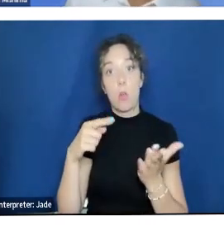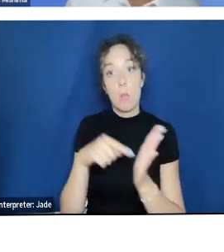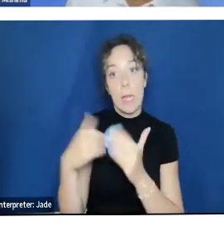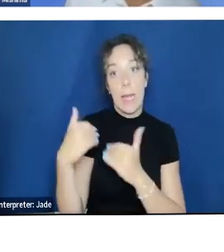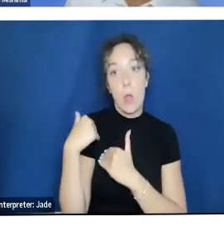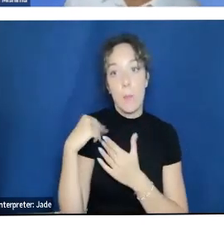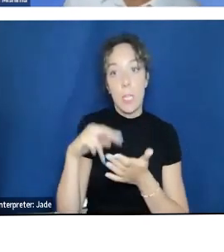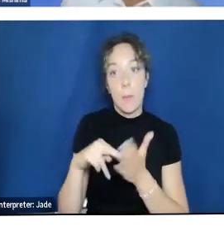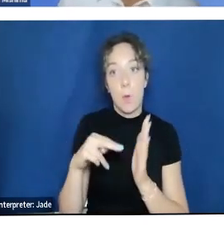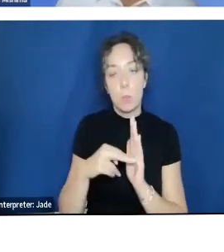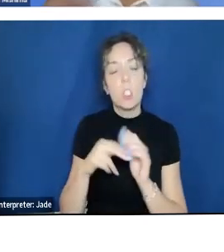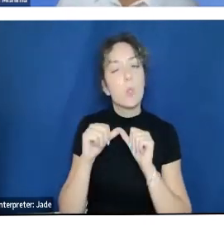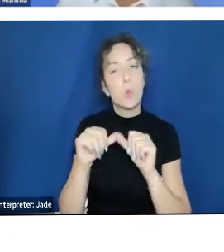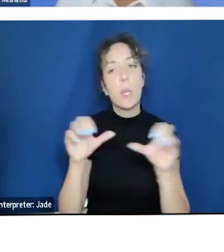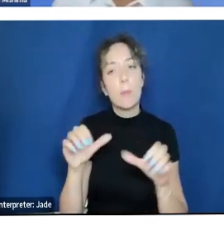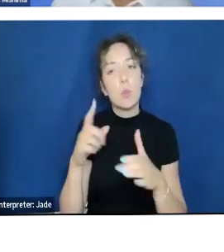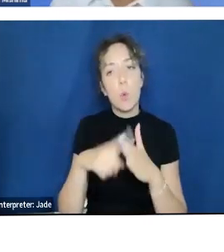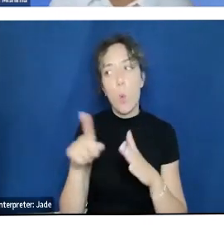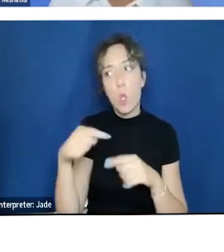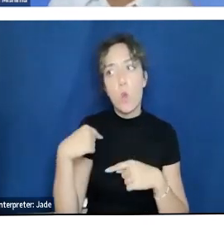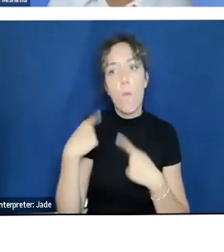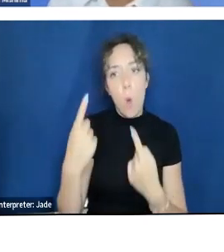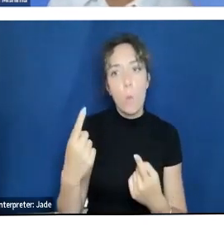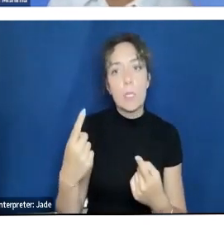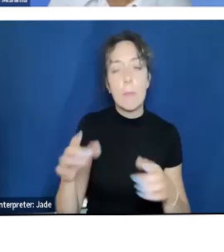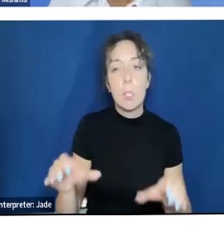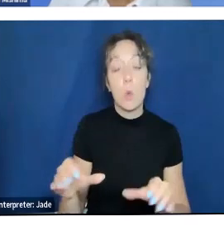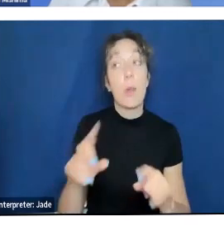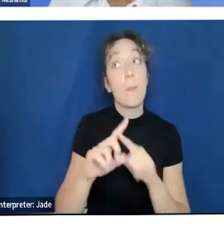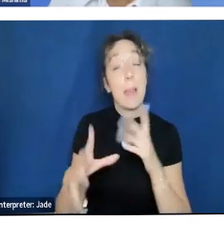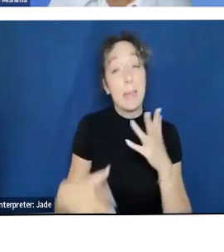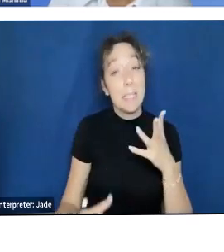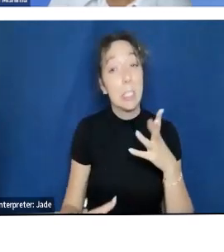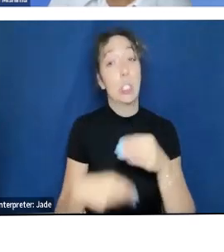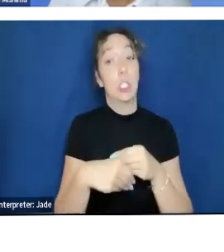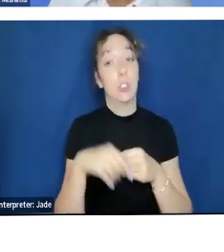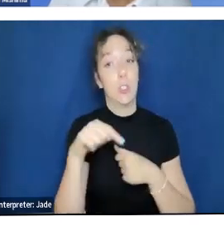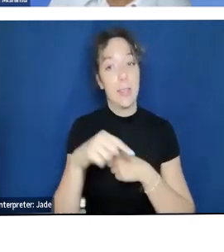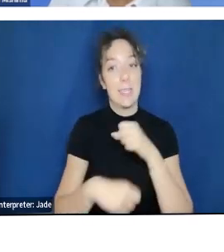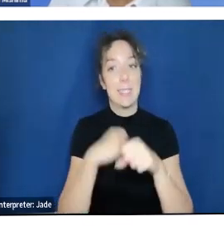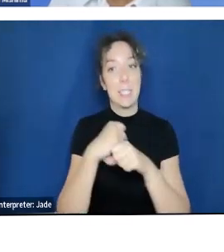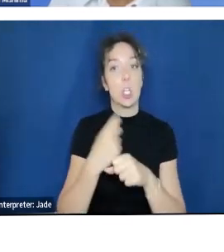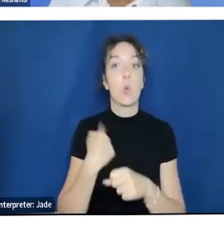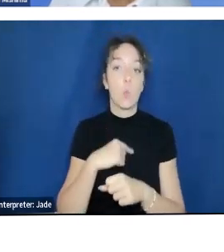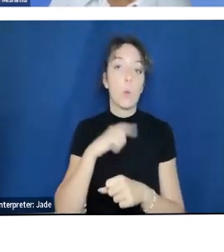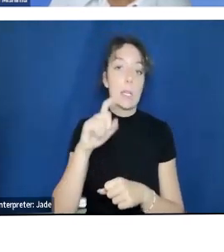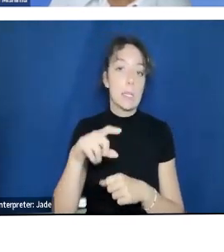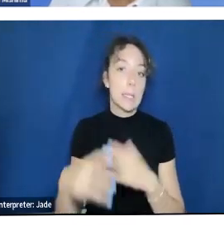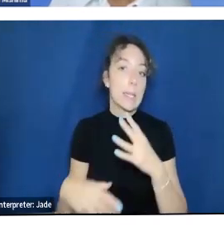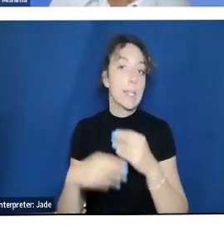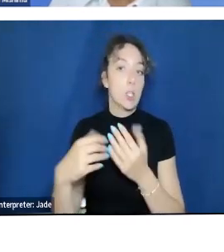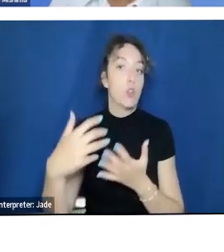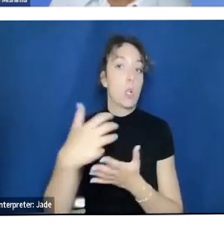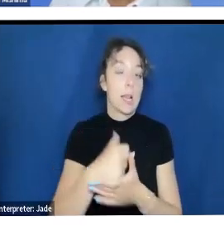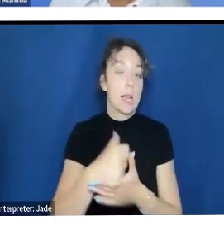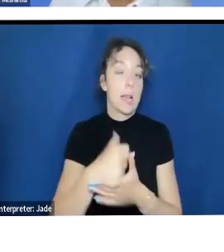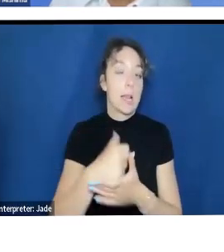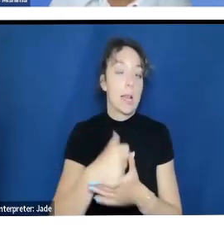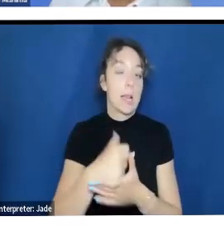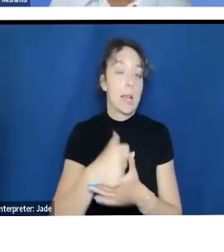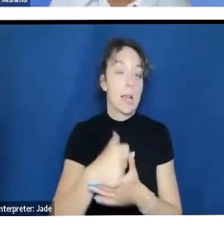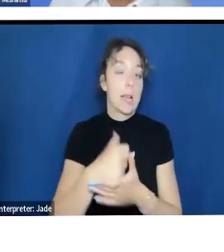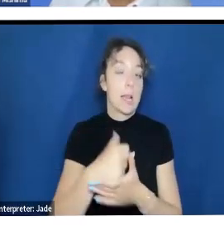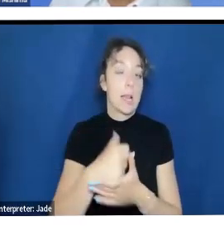what you've always been doing, but in addition this year, we need this additional collection in the